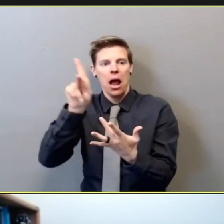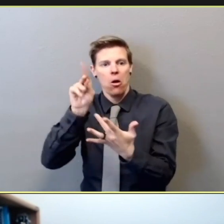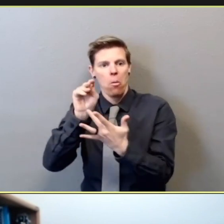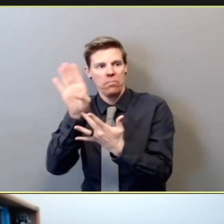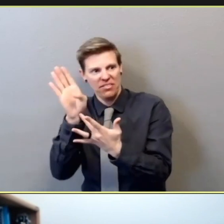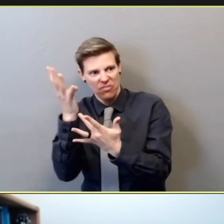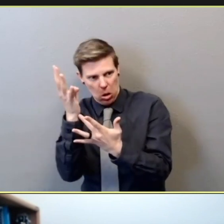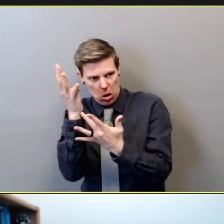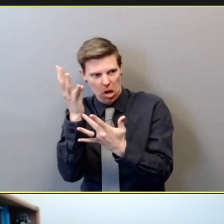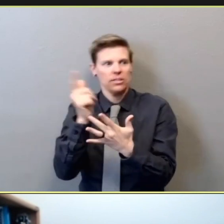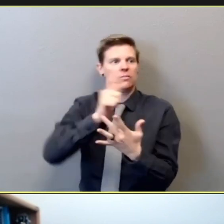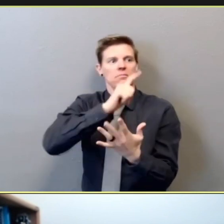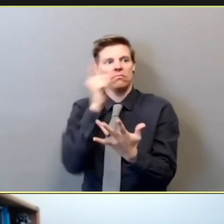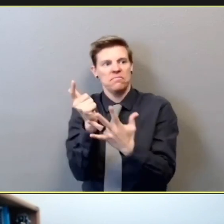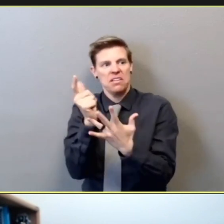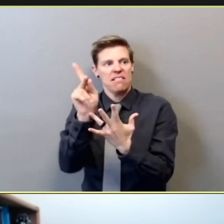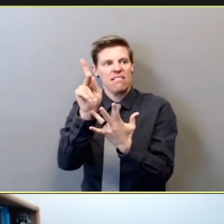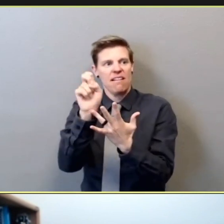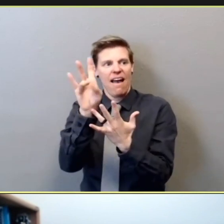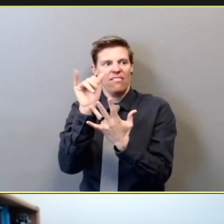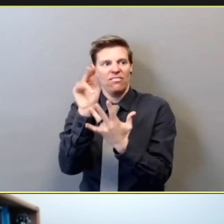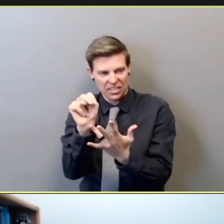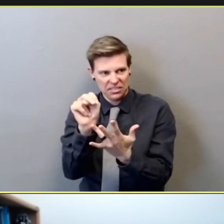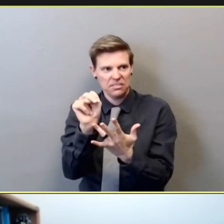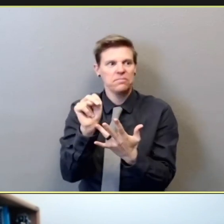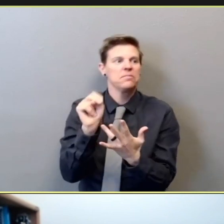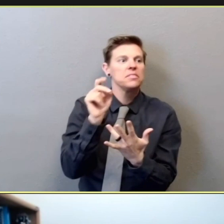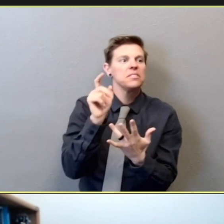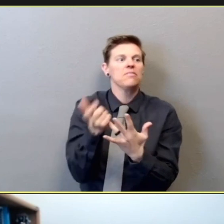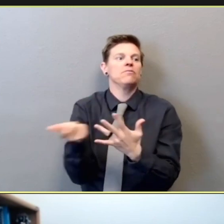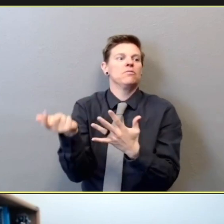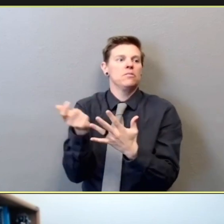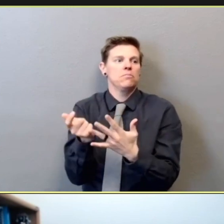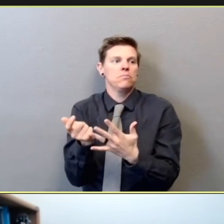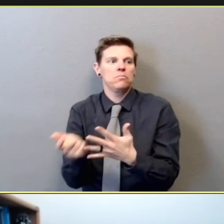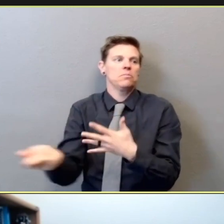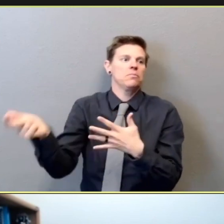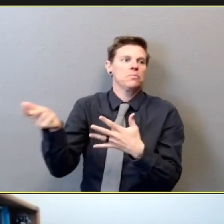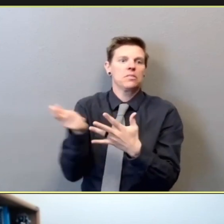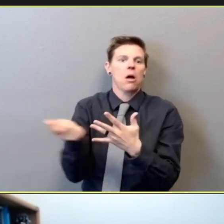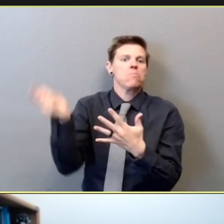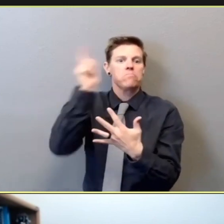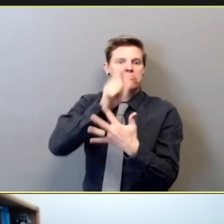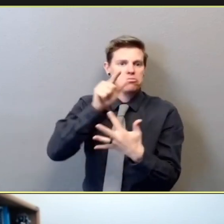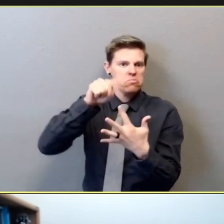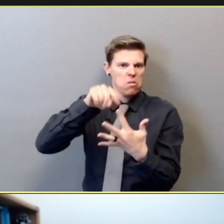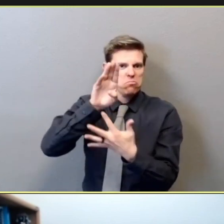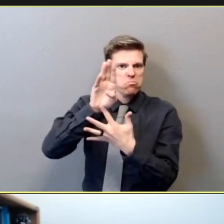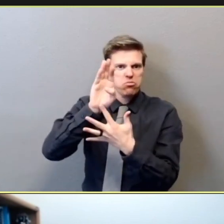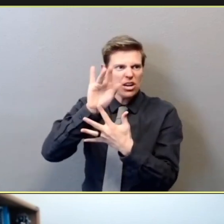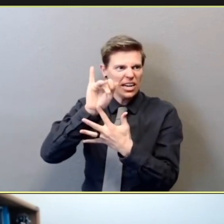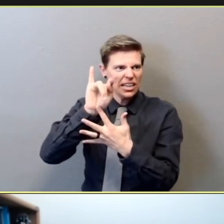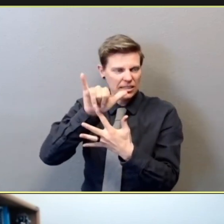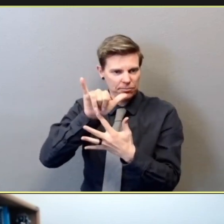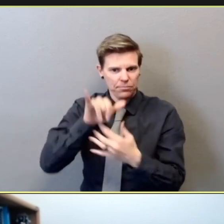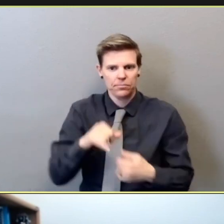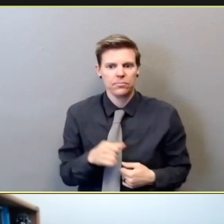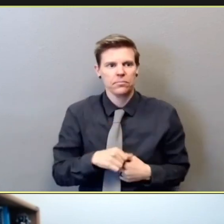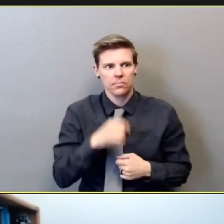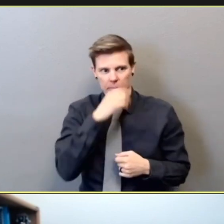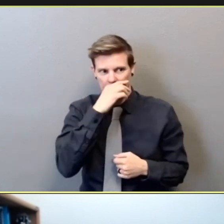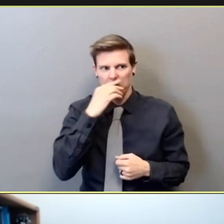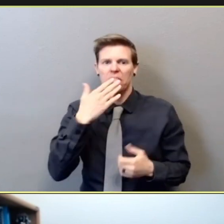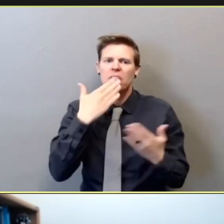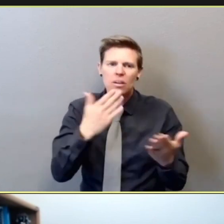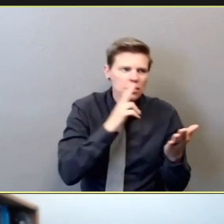So Brittany, go ahead with your question, please. Thank you, secretaries and Dr. Ross.